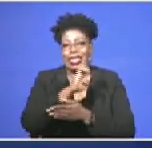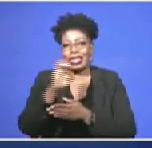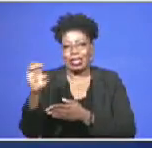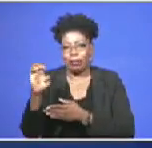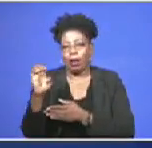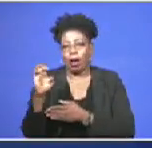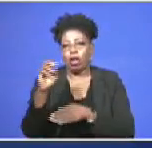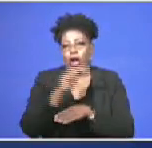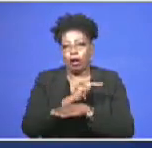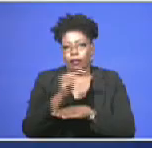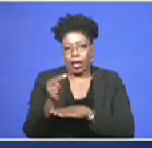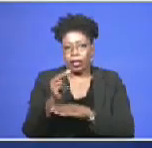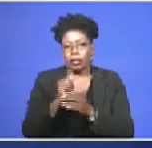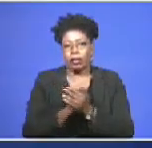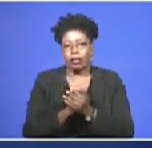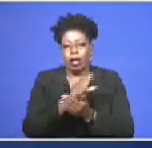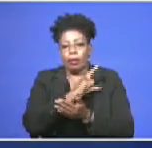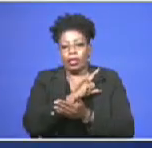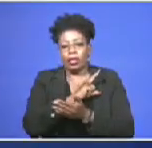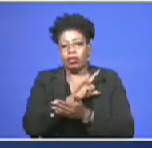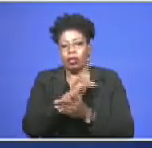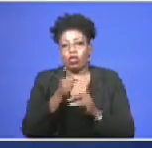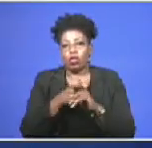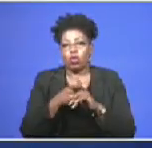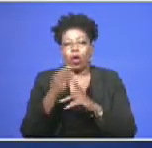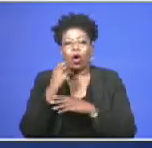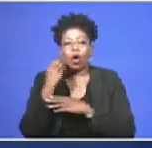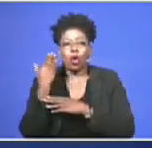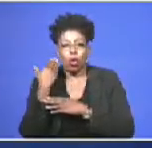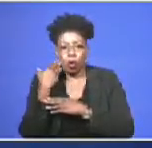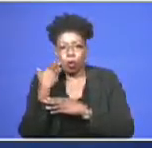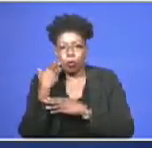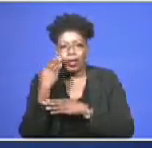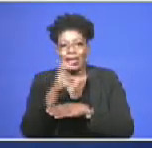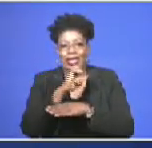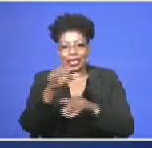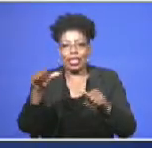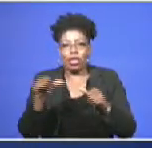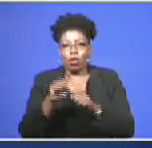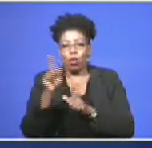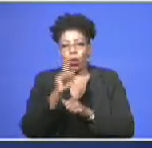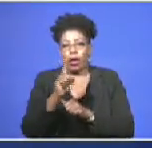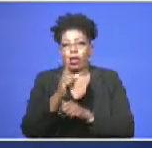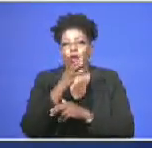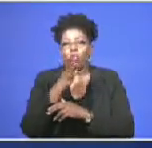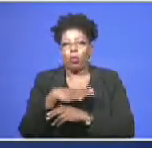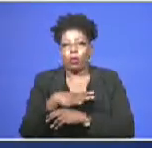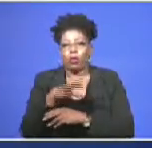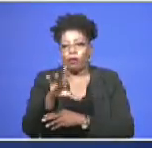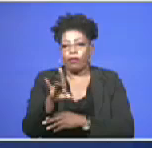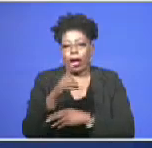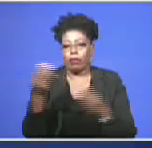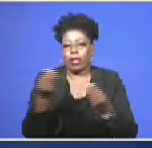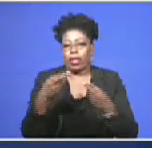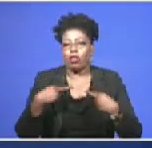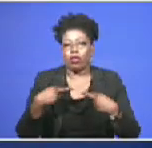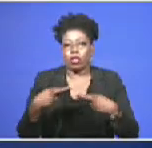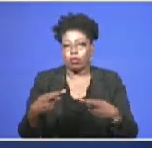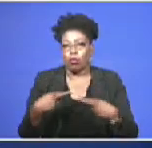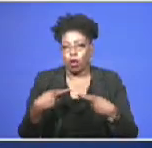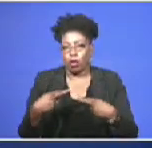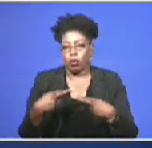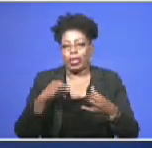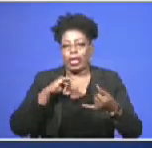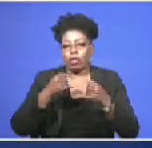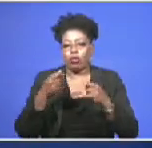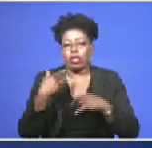Police officers went to a residence on Falcon Crest in Eastern Estates, where a woman was discovered unresponsive with visible injuries to the